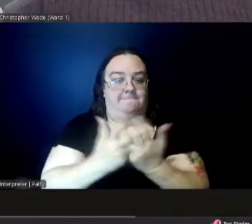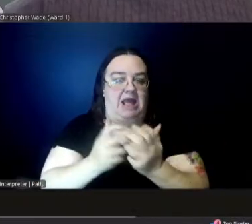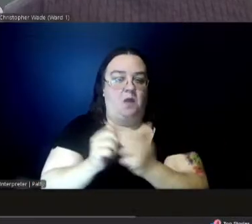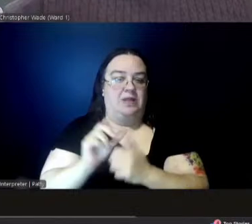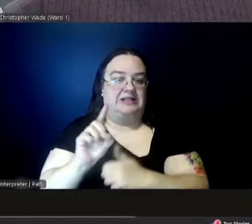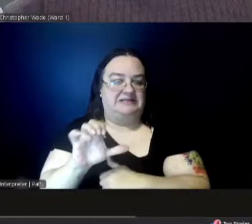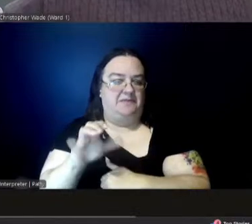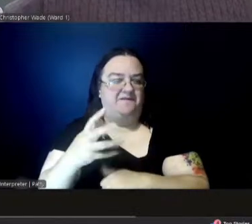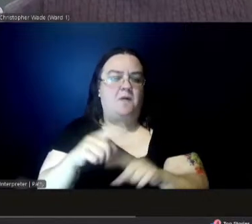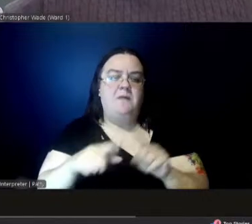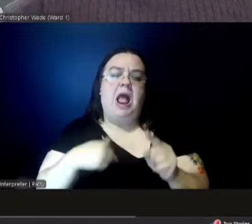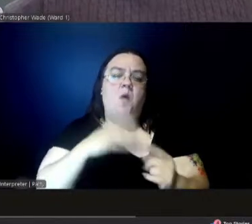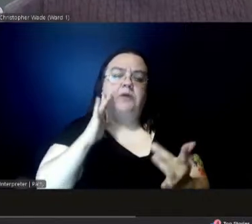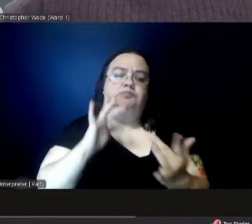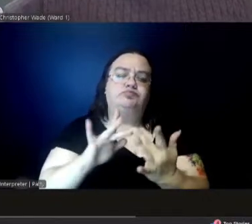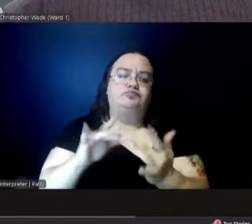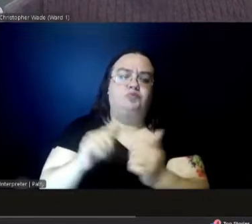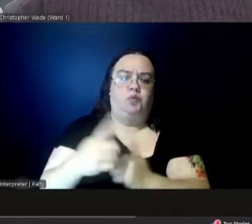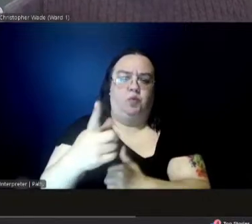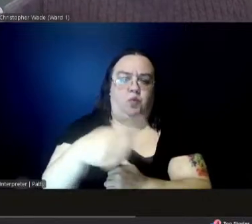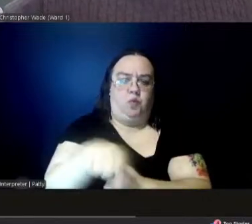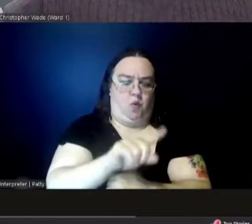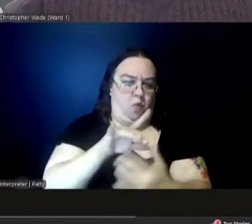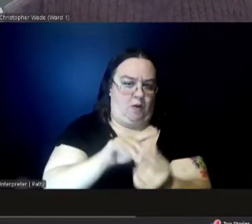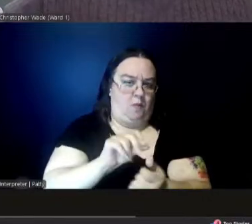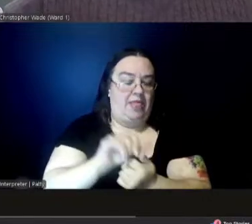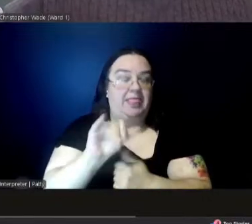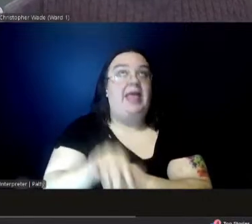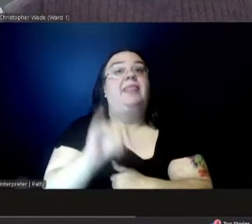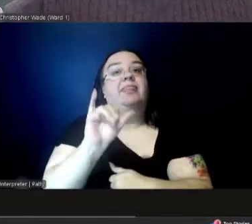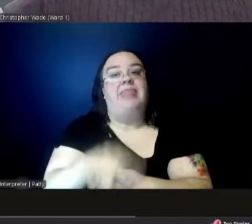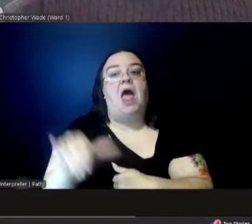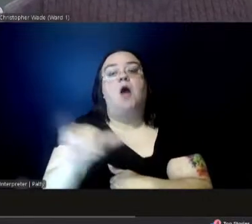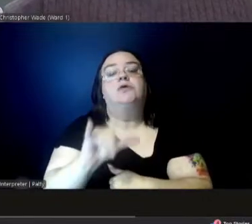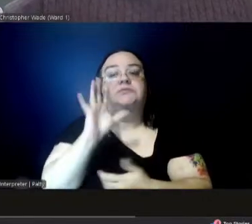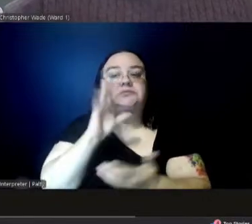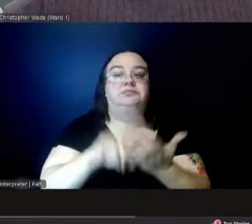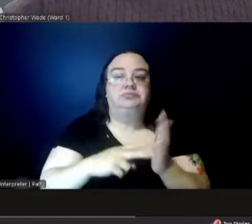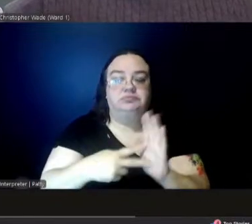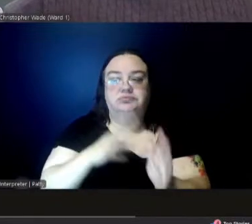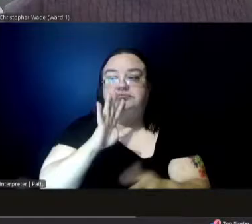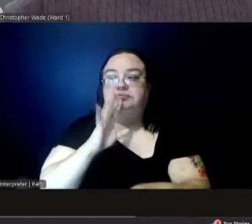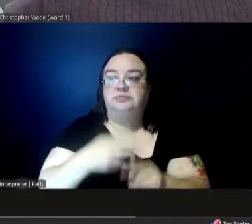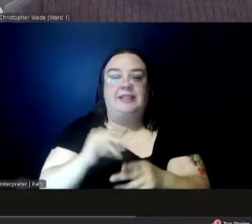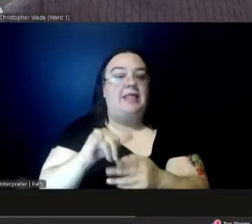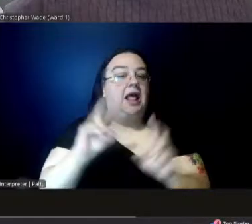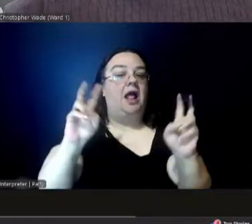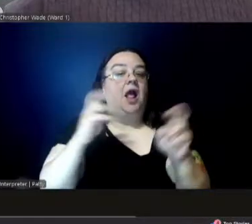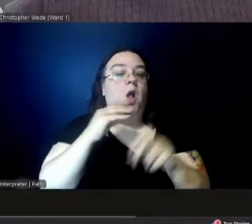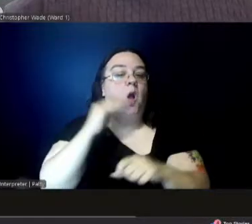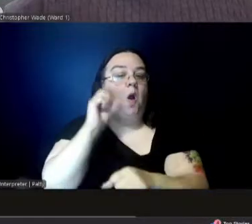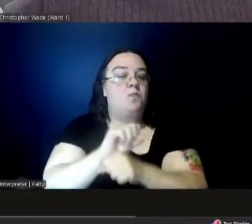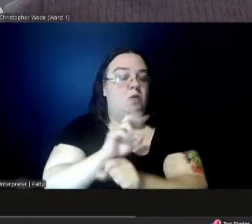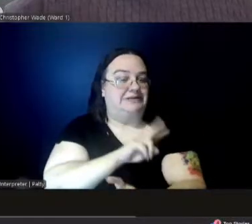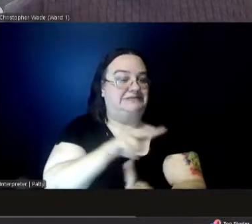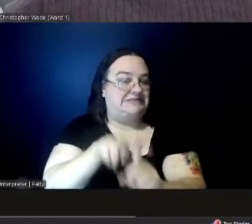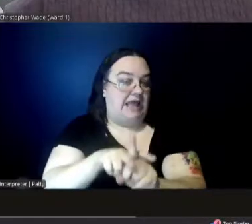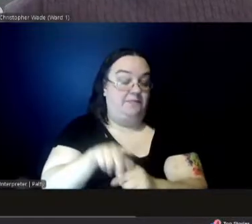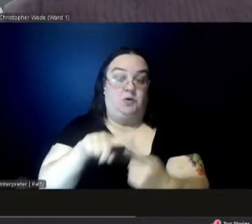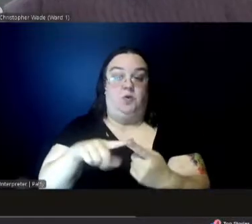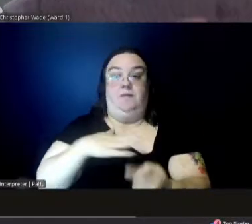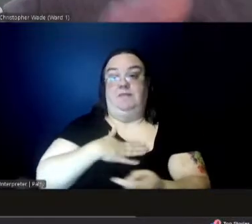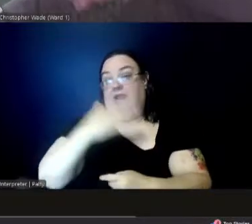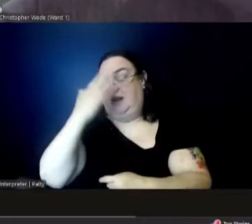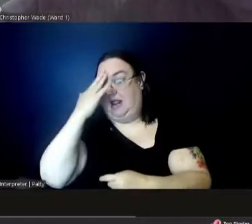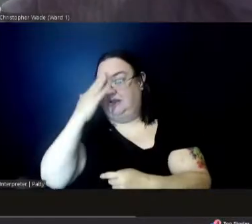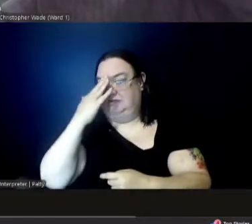about that. That will be also to discuss the homework assignment that, as far as I can tell, none of you have completed